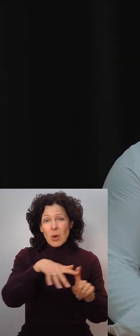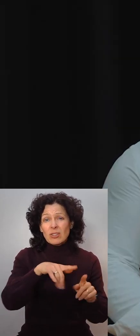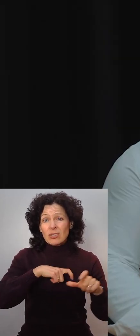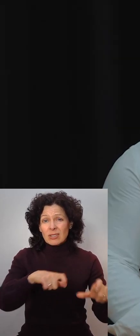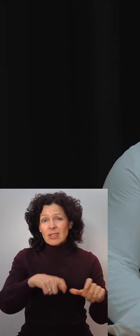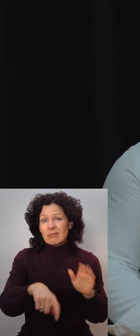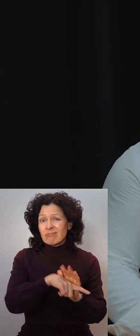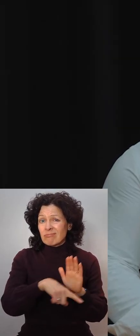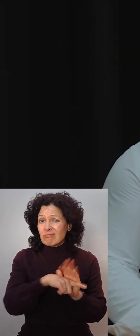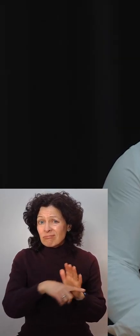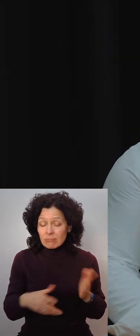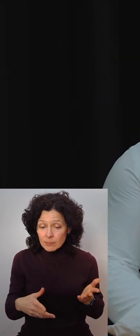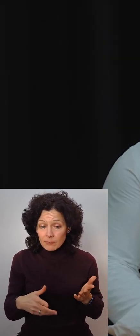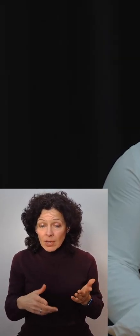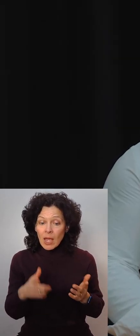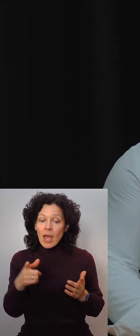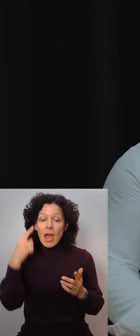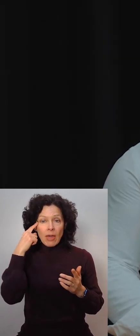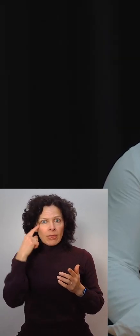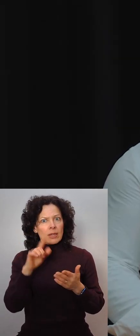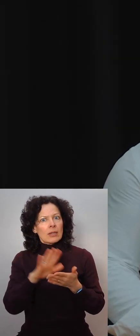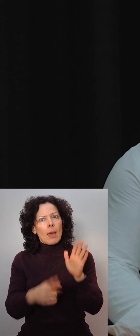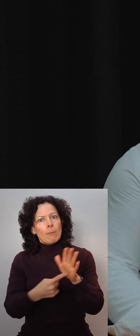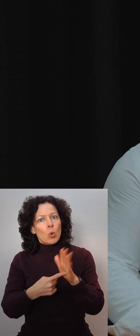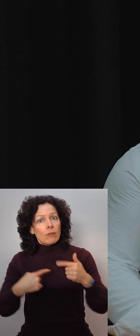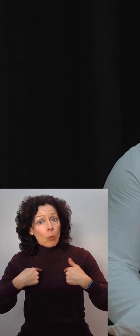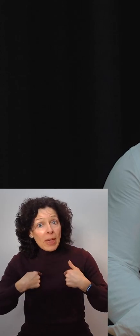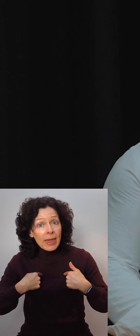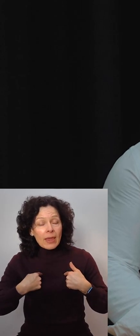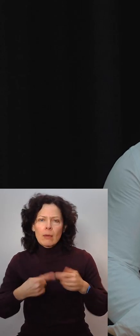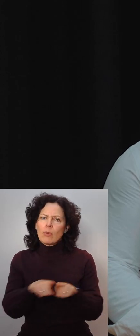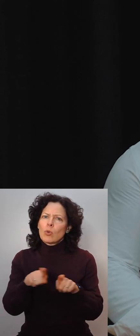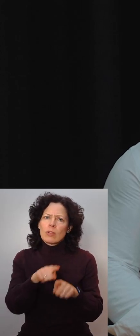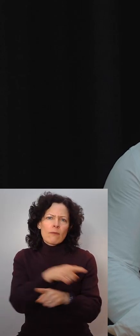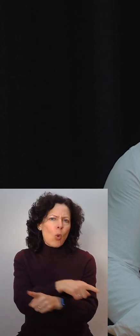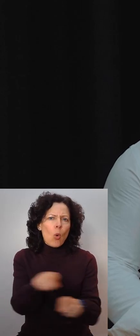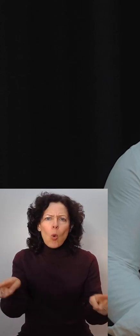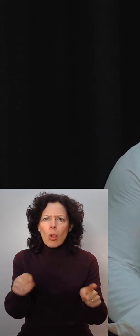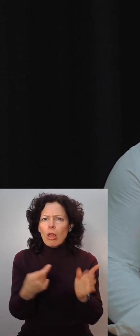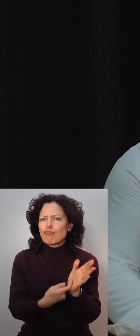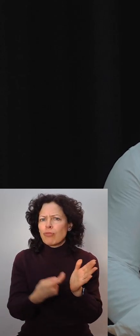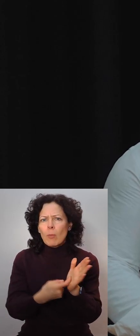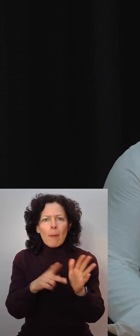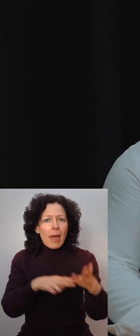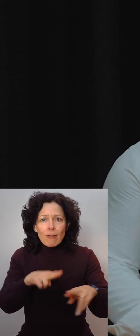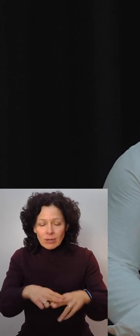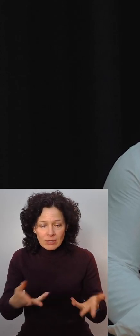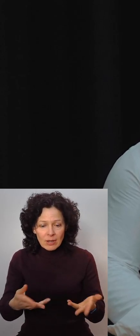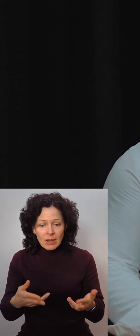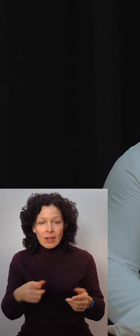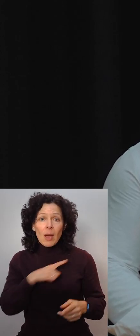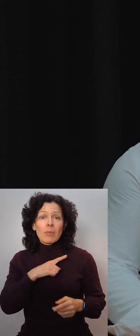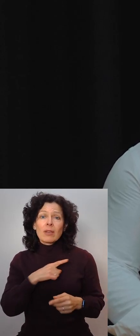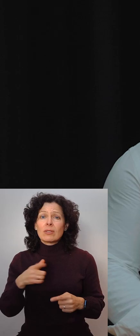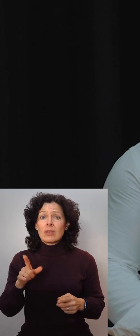will mean a lot, not only to me, but I think to every Roma parent, because what else you wish for your kids?